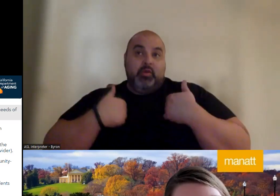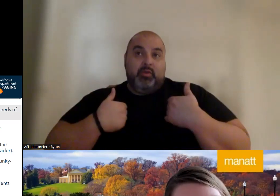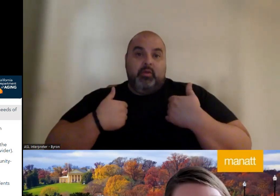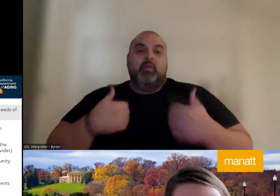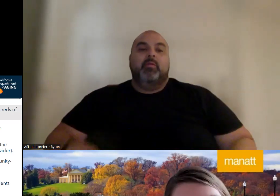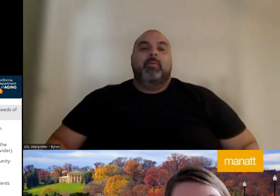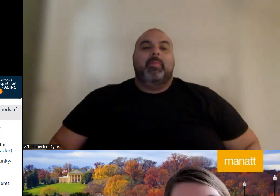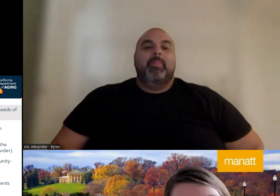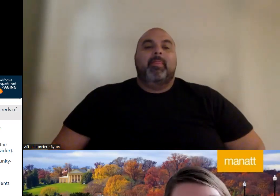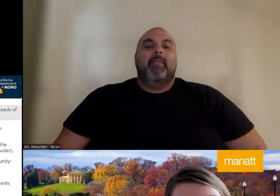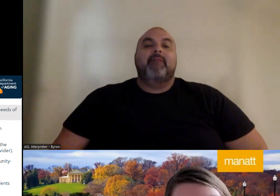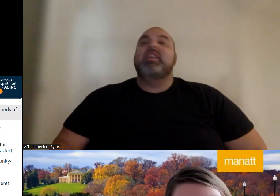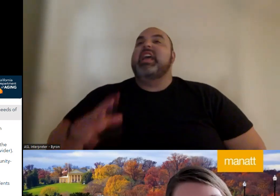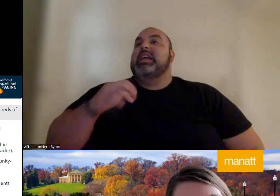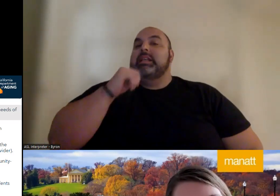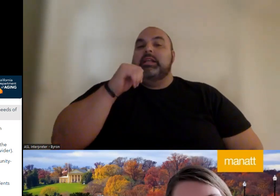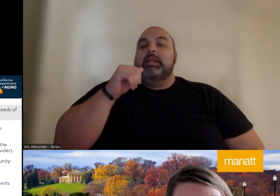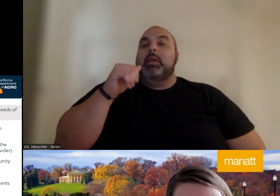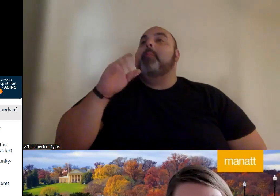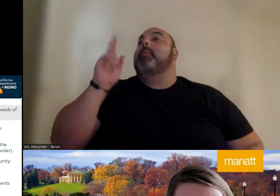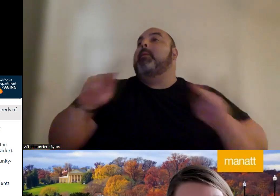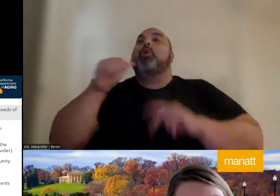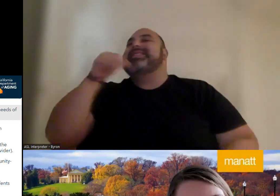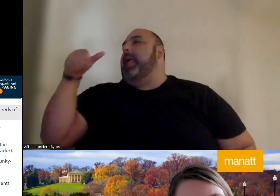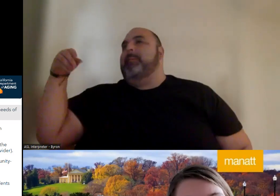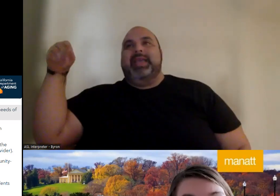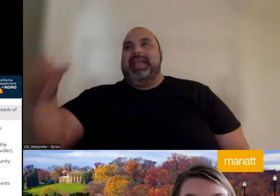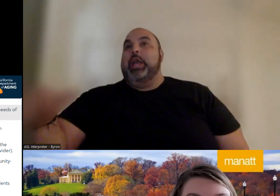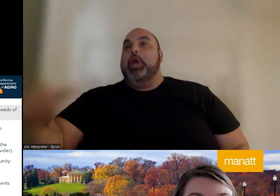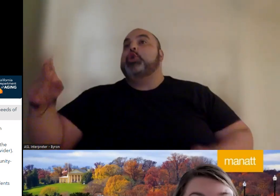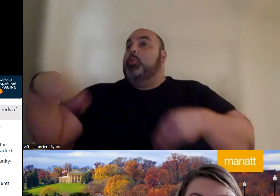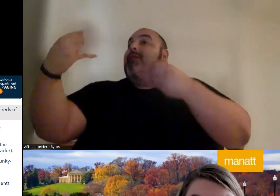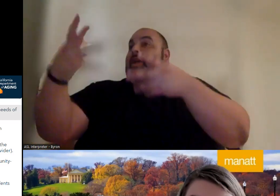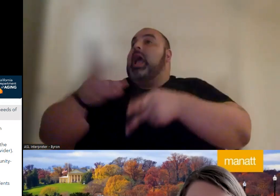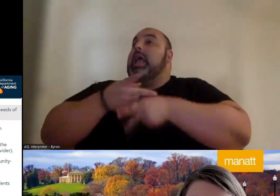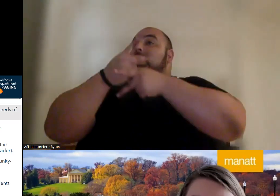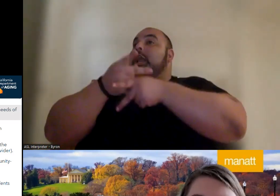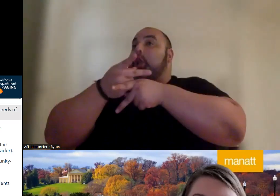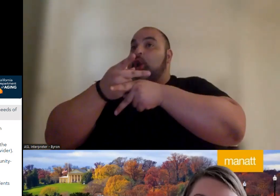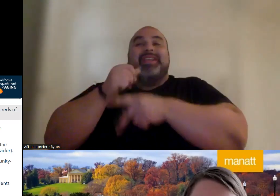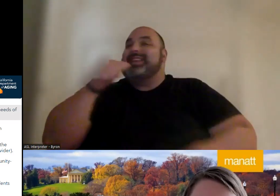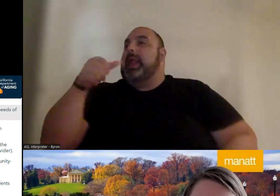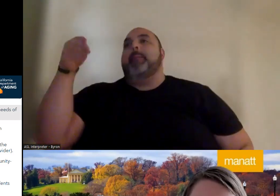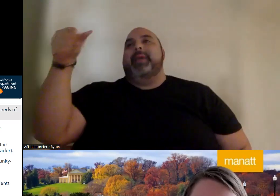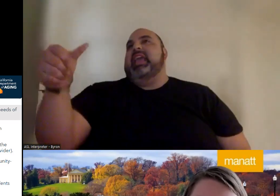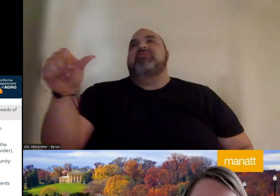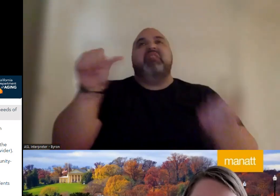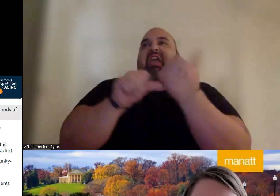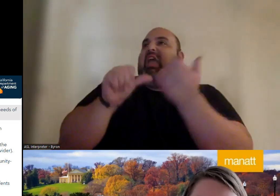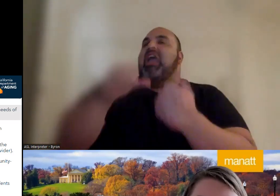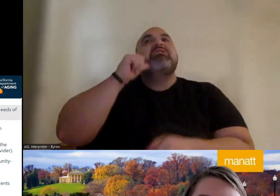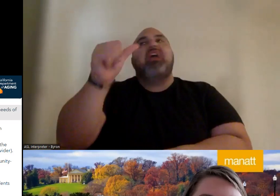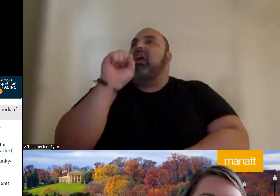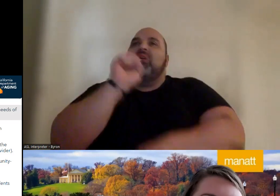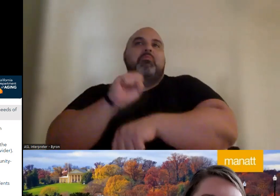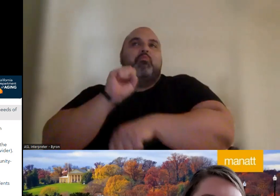as family members or unpaid individuals providing care to the resident who was not a paid aide, an employee of the long-term